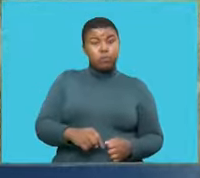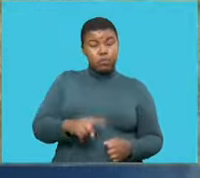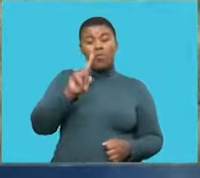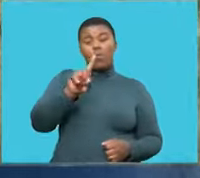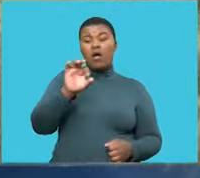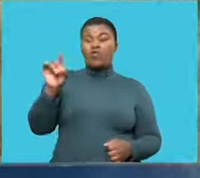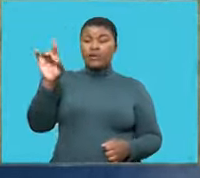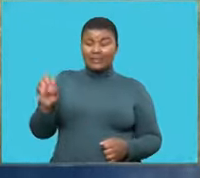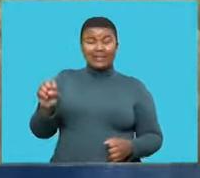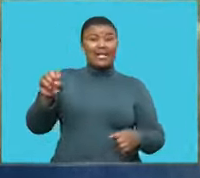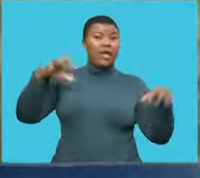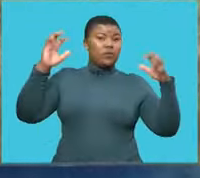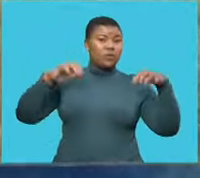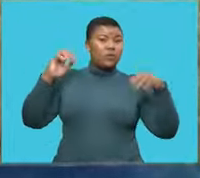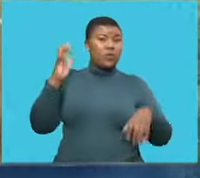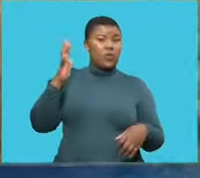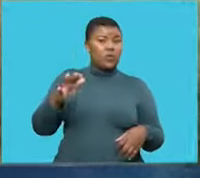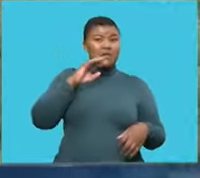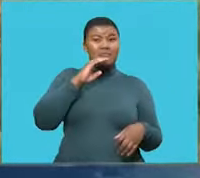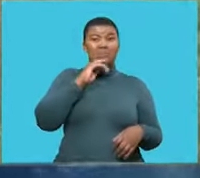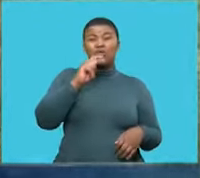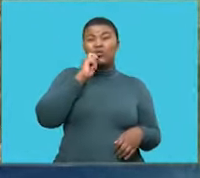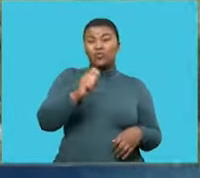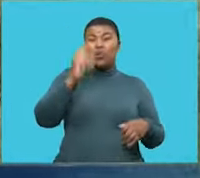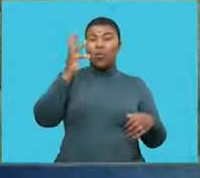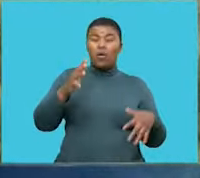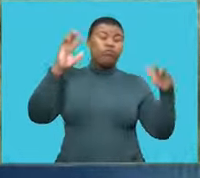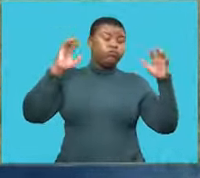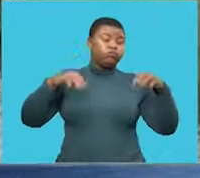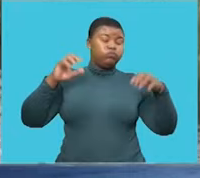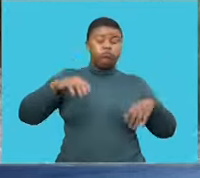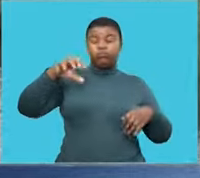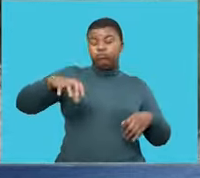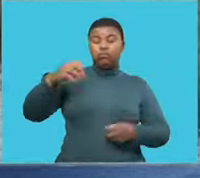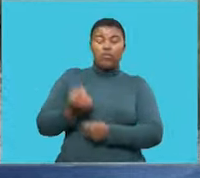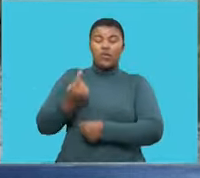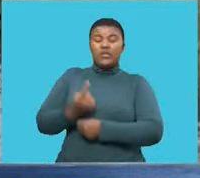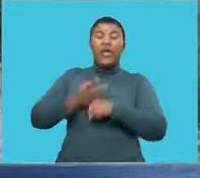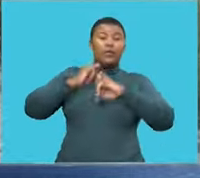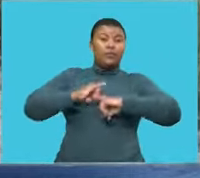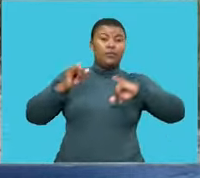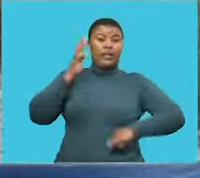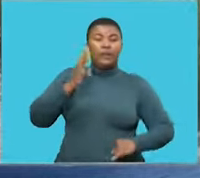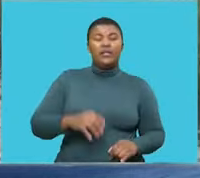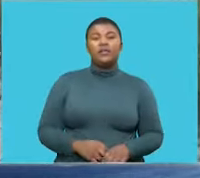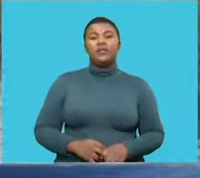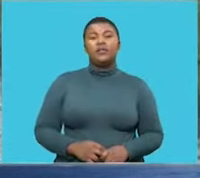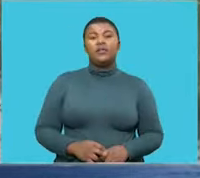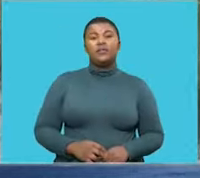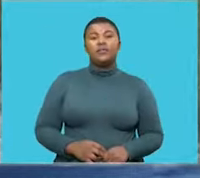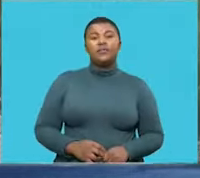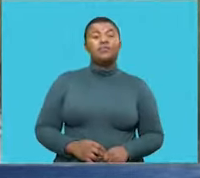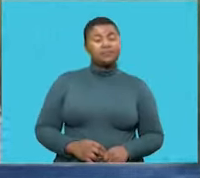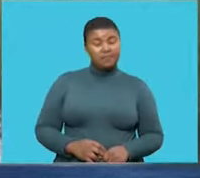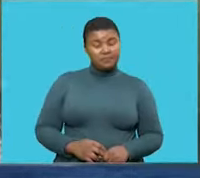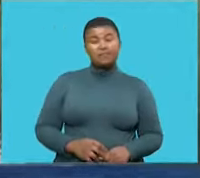za ilo kolo elebeleze ho nabo hulungu badibaka za i profinsi ya khaudeng buisa nonglelefa pala di